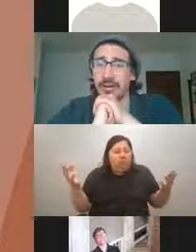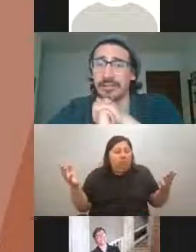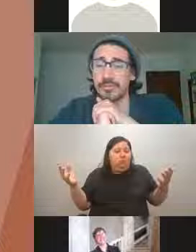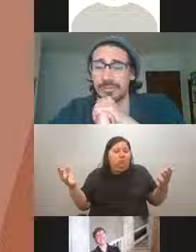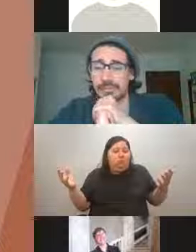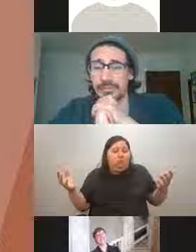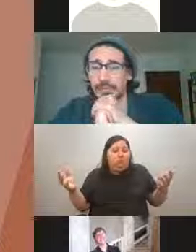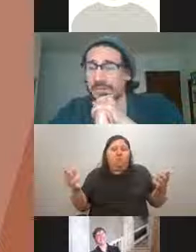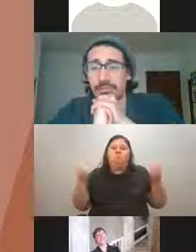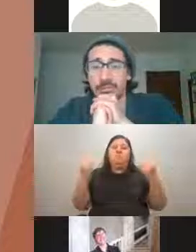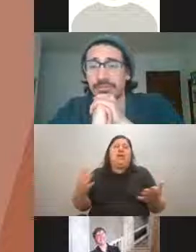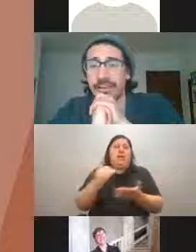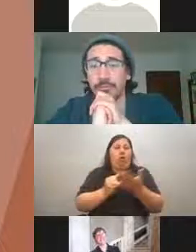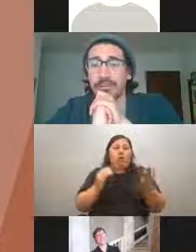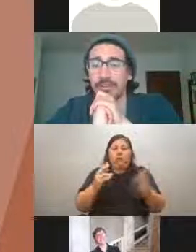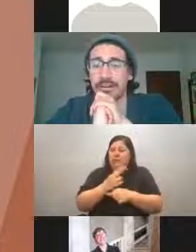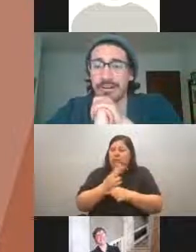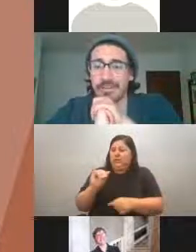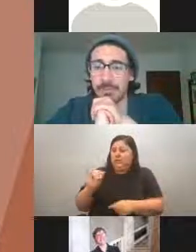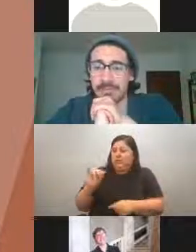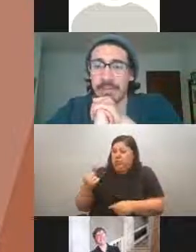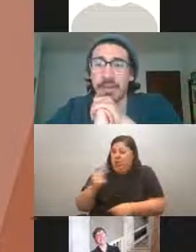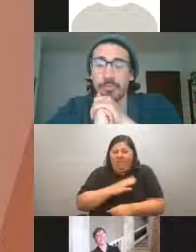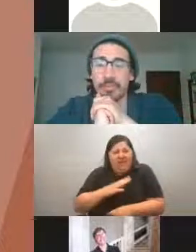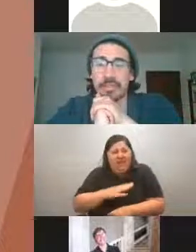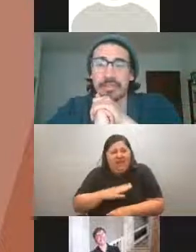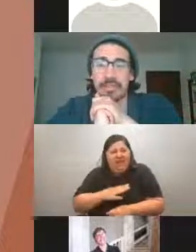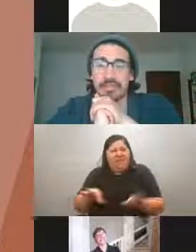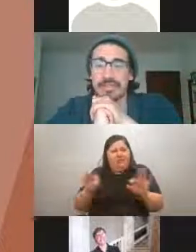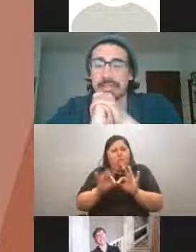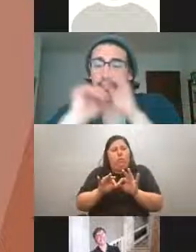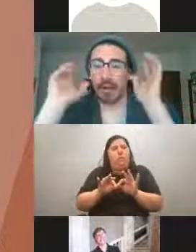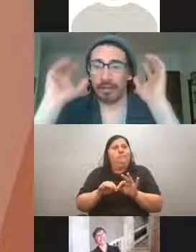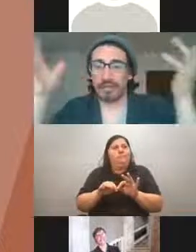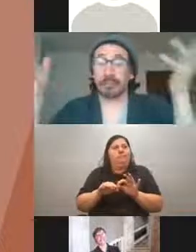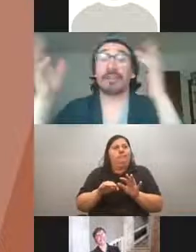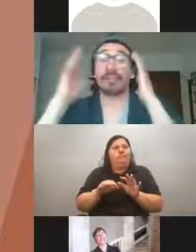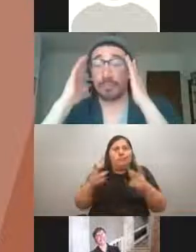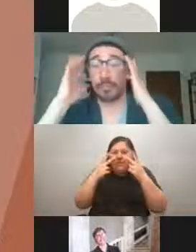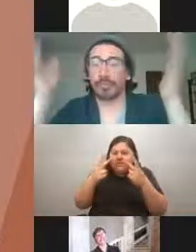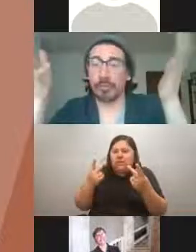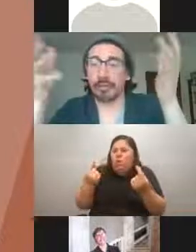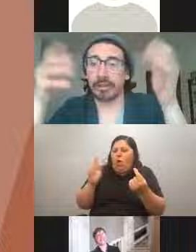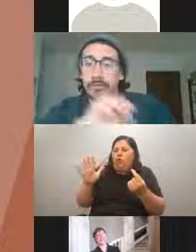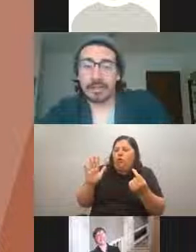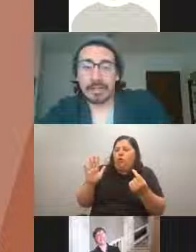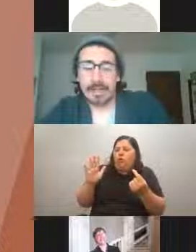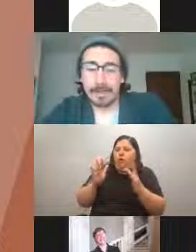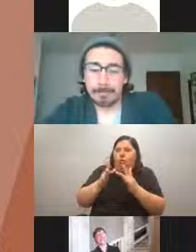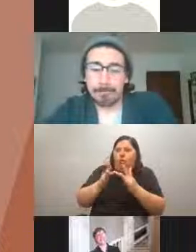so many artists use Instagram. That's totally fine. We're just trying to find a space where we can see your online presence or